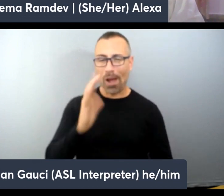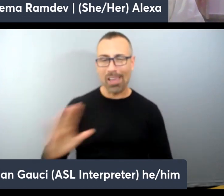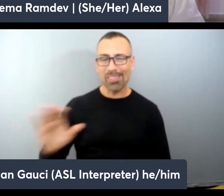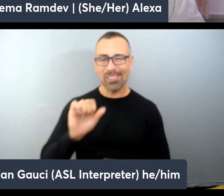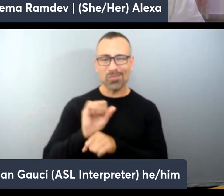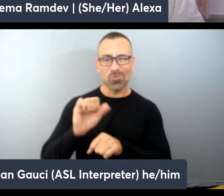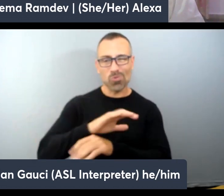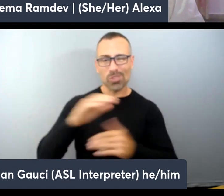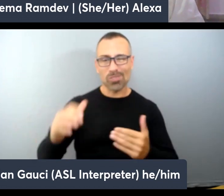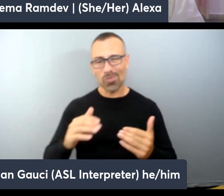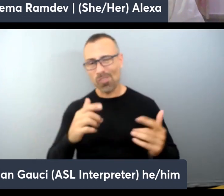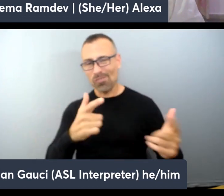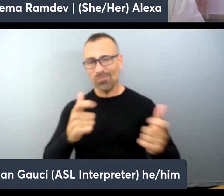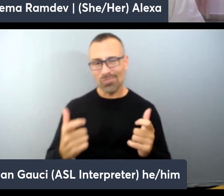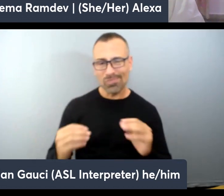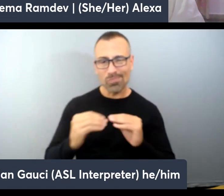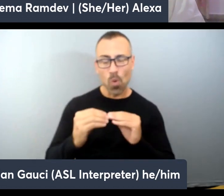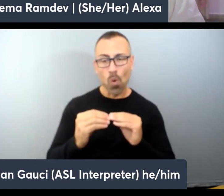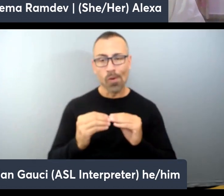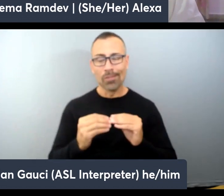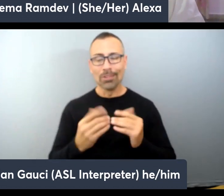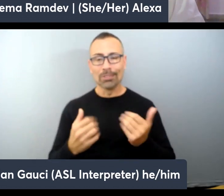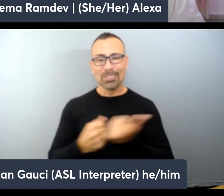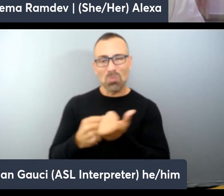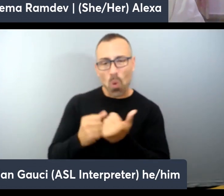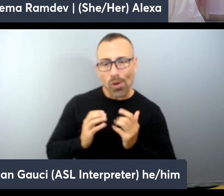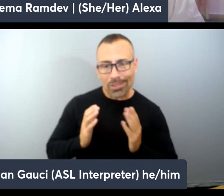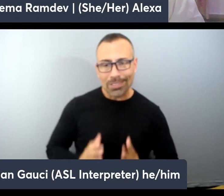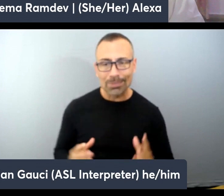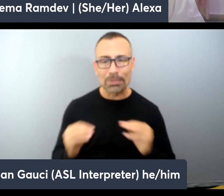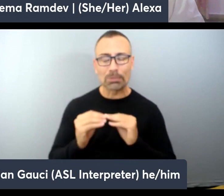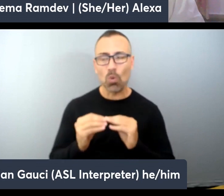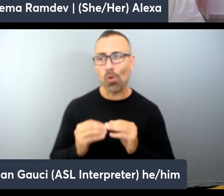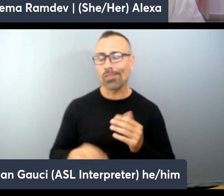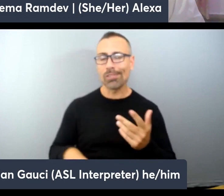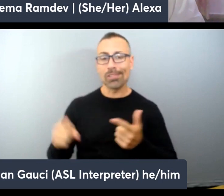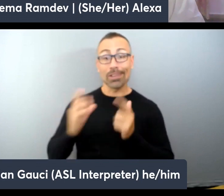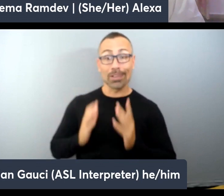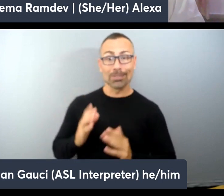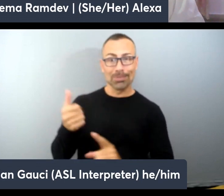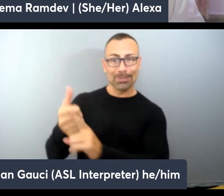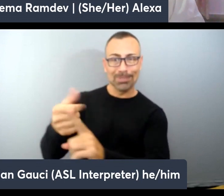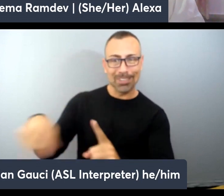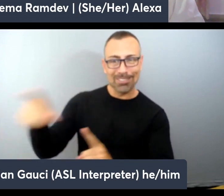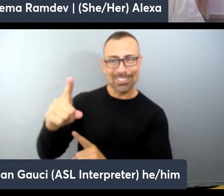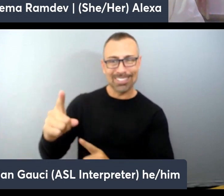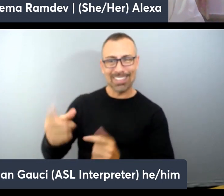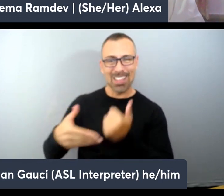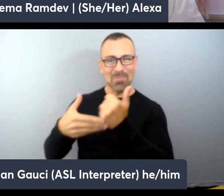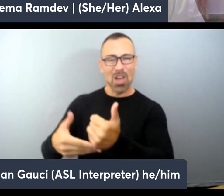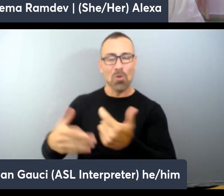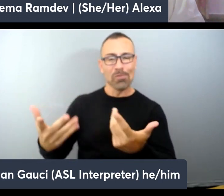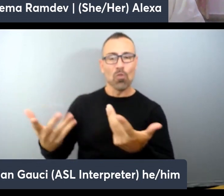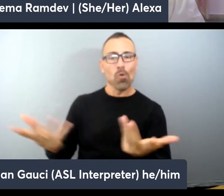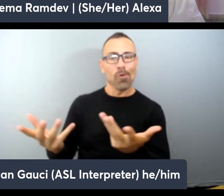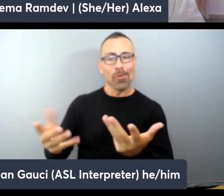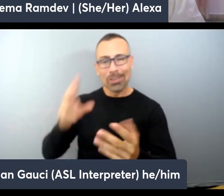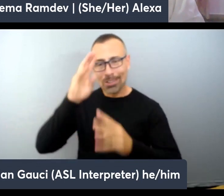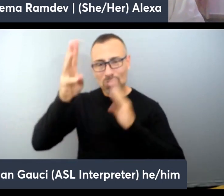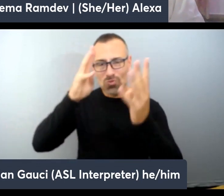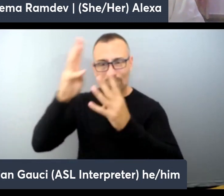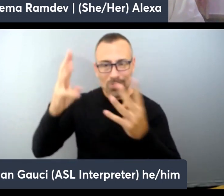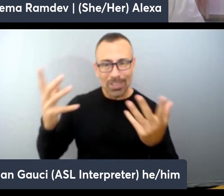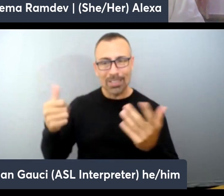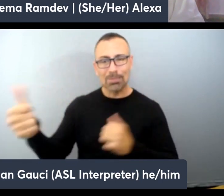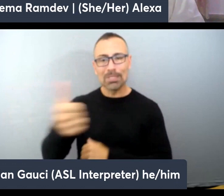for their customers, to help create and innovate on their own while simplifying the entire process because it's one of those managed services